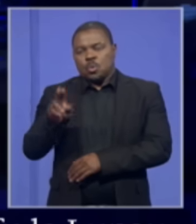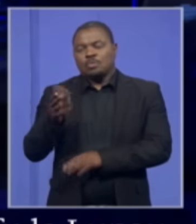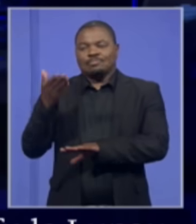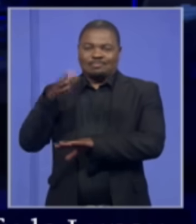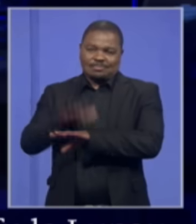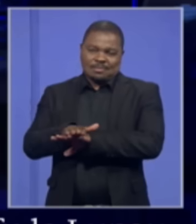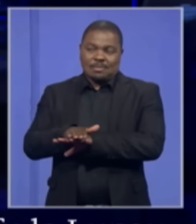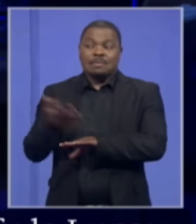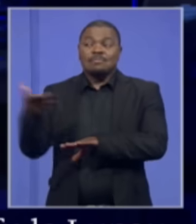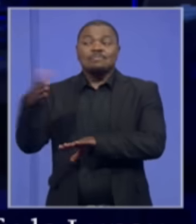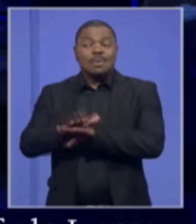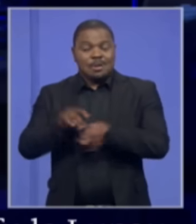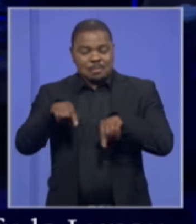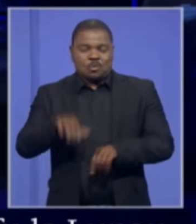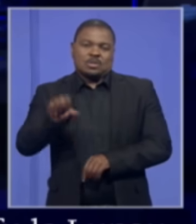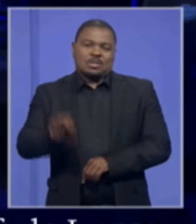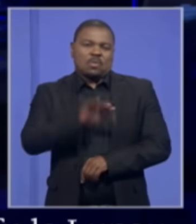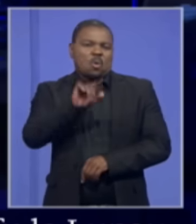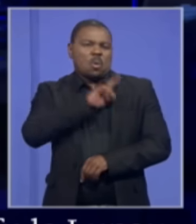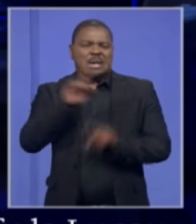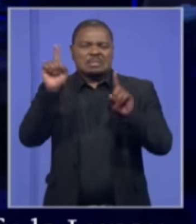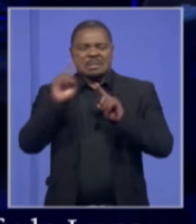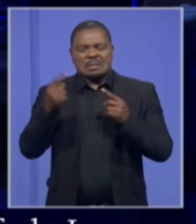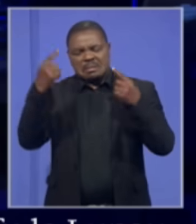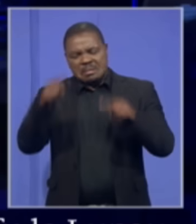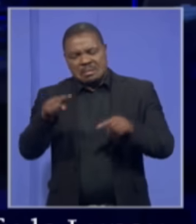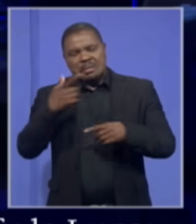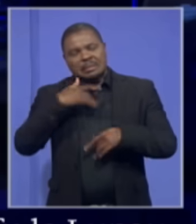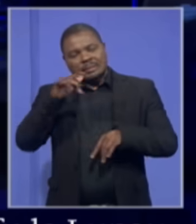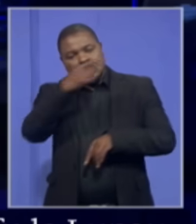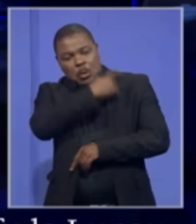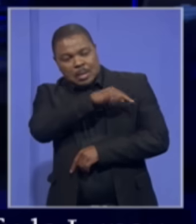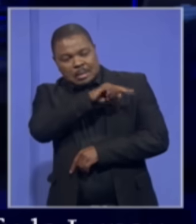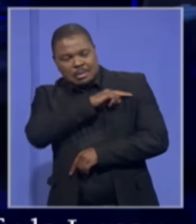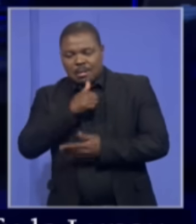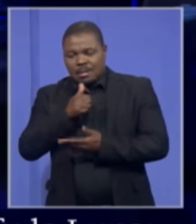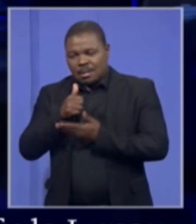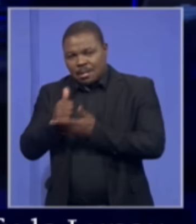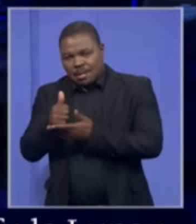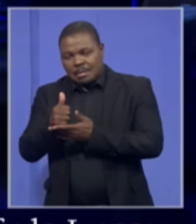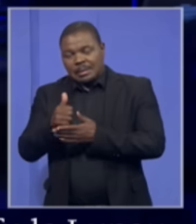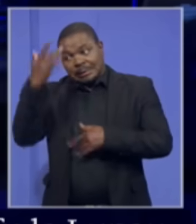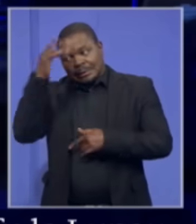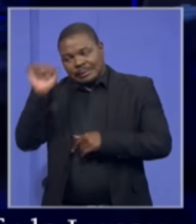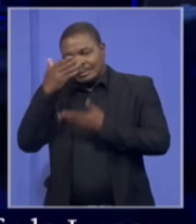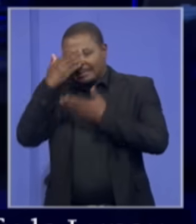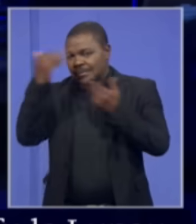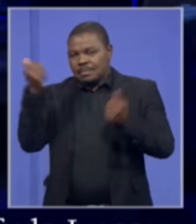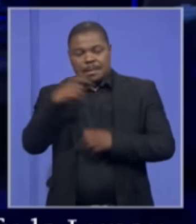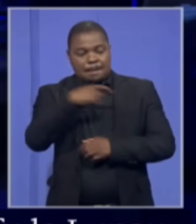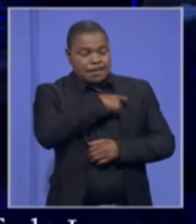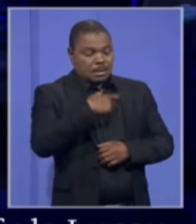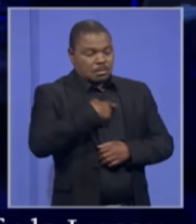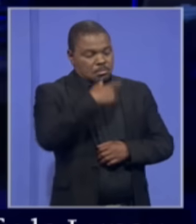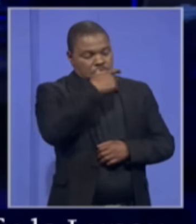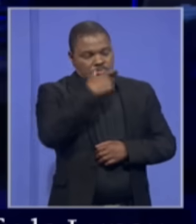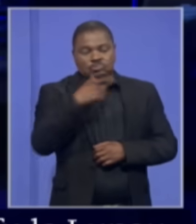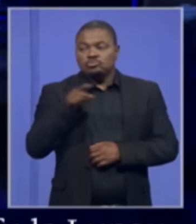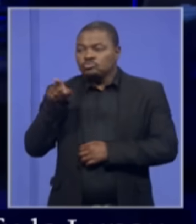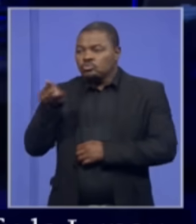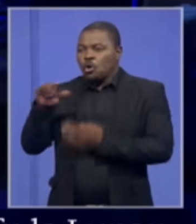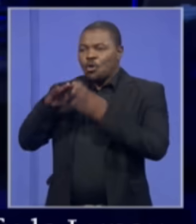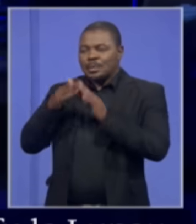Afrika Borwa ka mora ho fumana kalafo e ikgethang bakeng sa bohloko bo sa hlaloswang. Mopresidente Cyril Ramaphosa o lebisitse molaetsa wa hae wa matshidiso ba